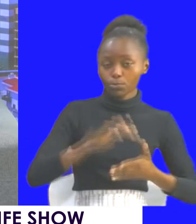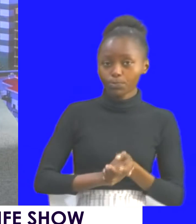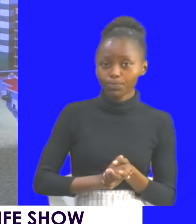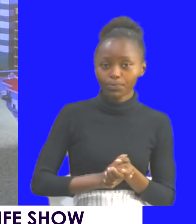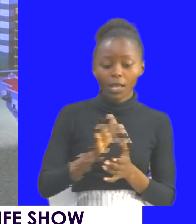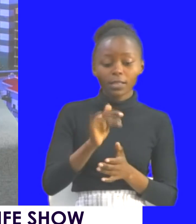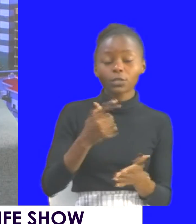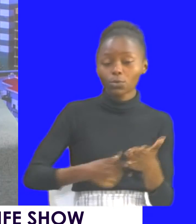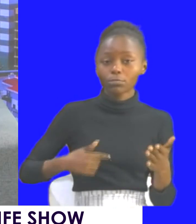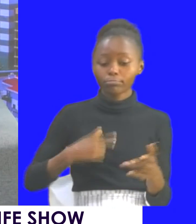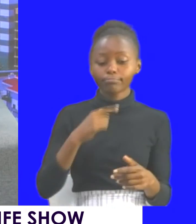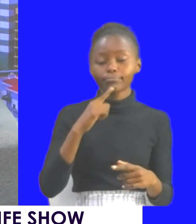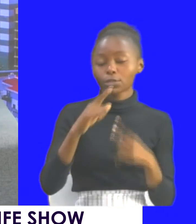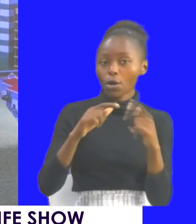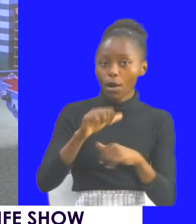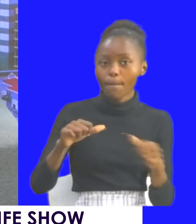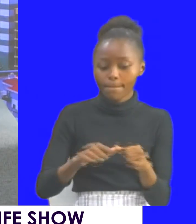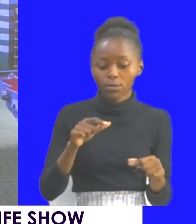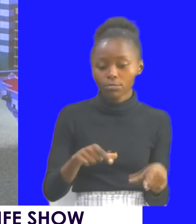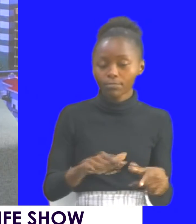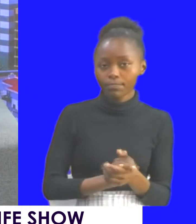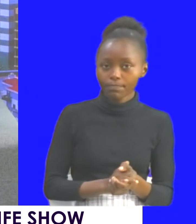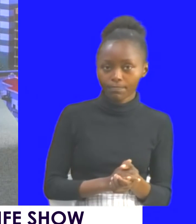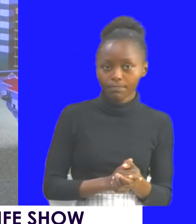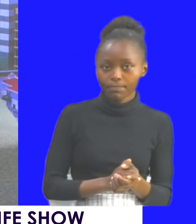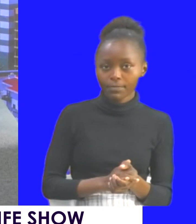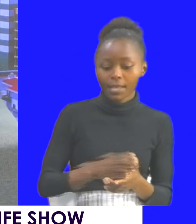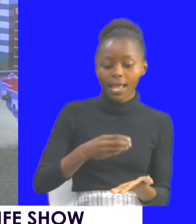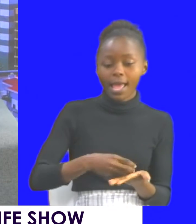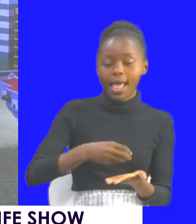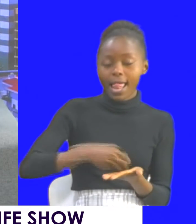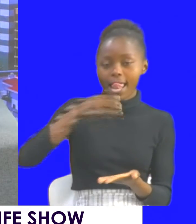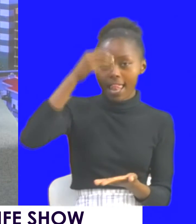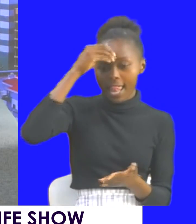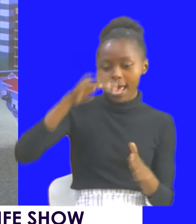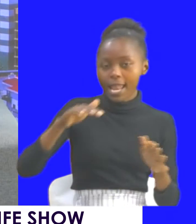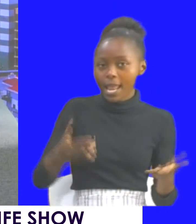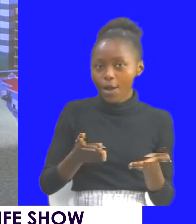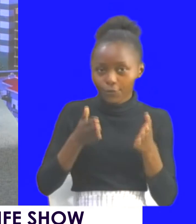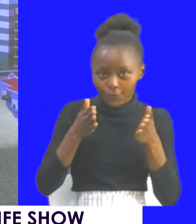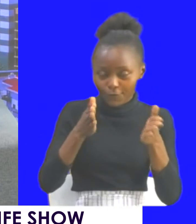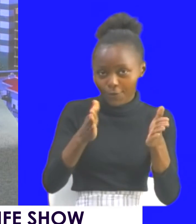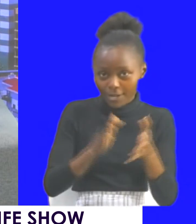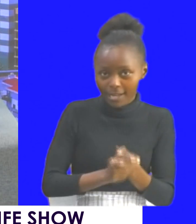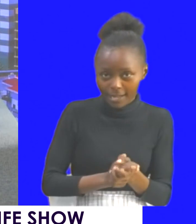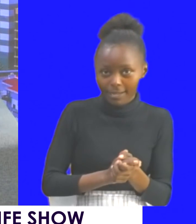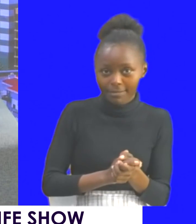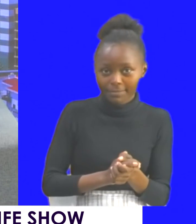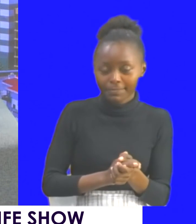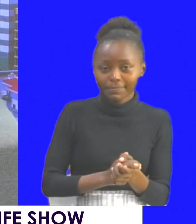may, for lack of a better word, learn how to focus. Stir up the giftings in